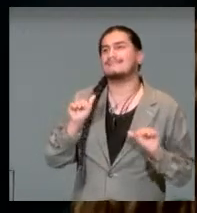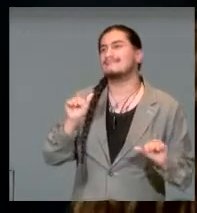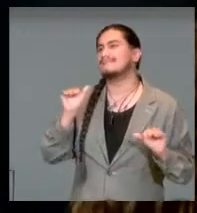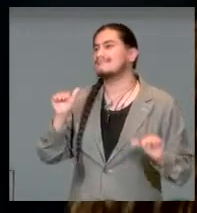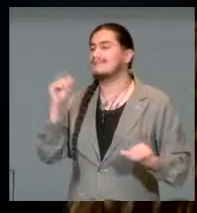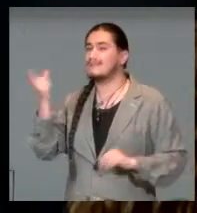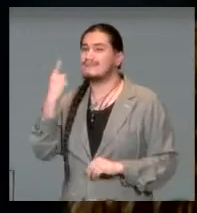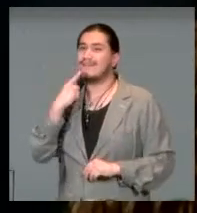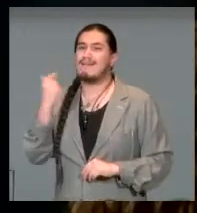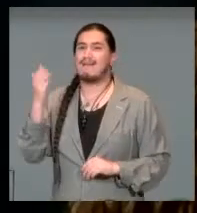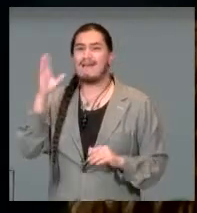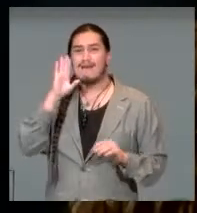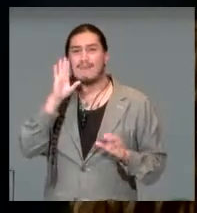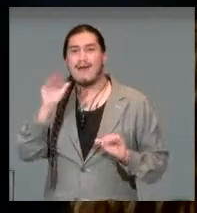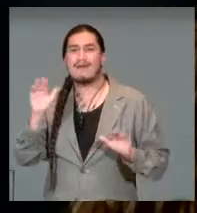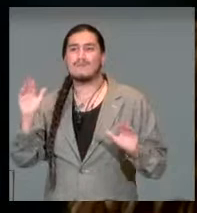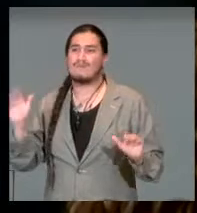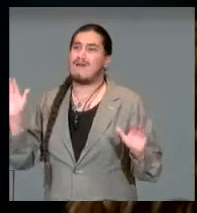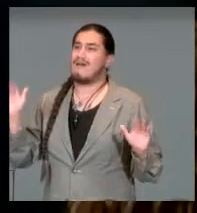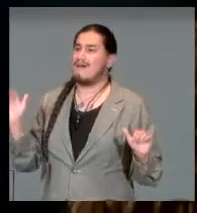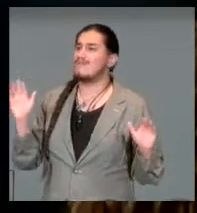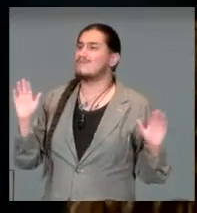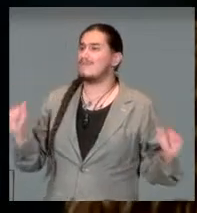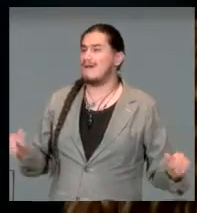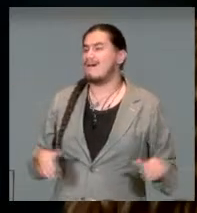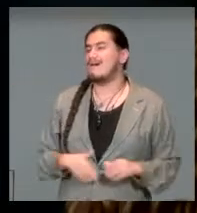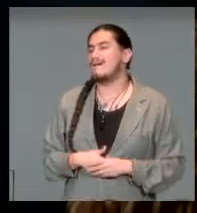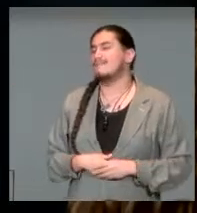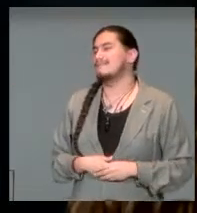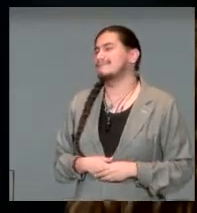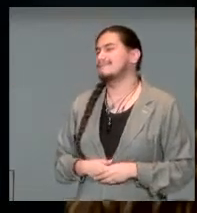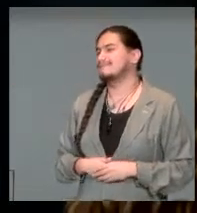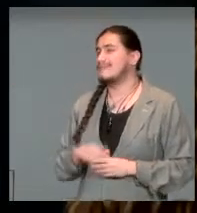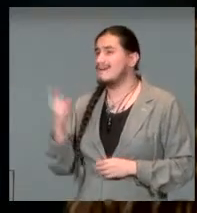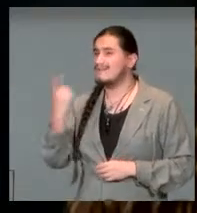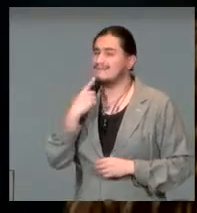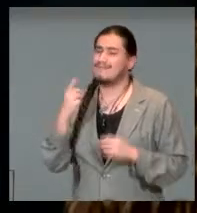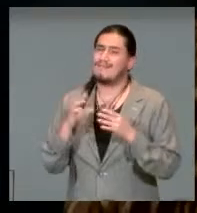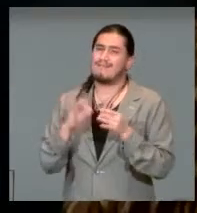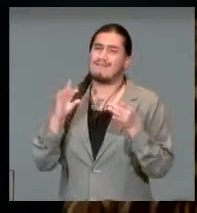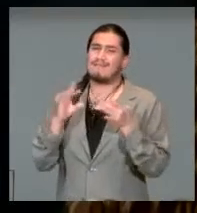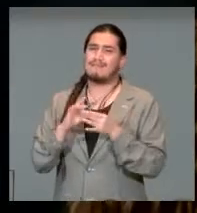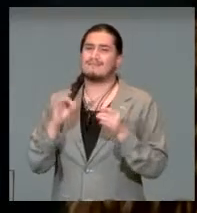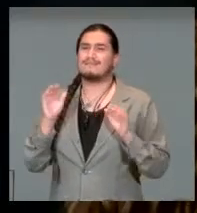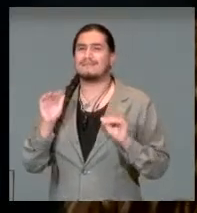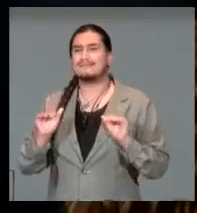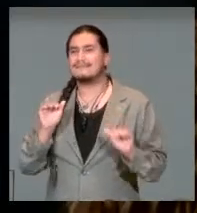is, somebody say goodbye, goodbye, goodbye. Somebody say